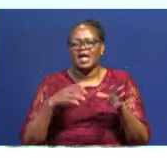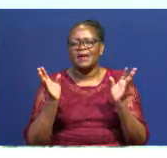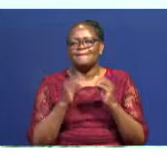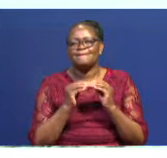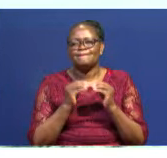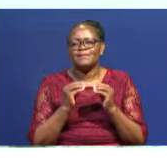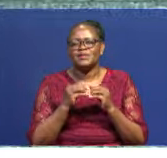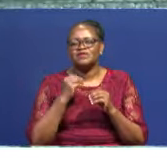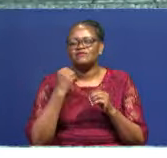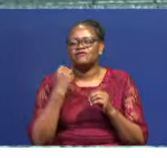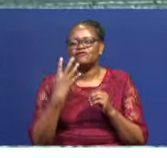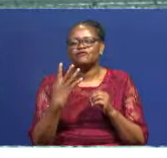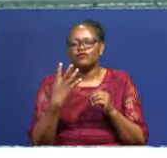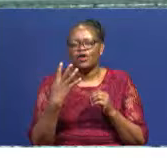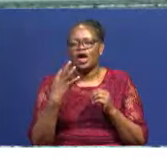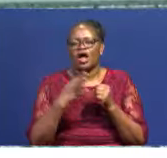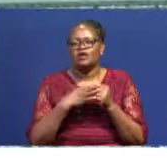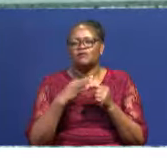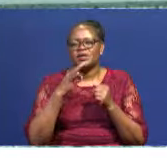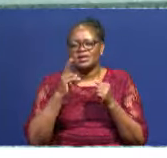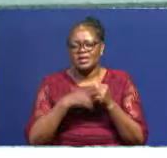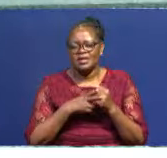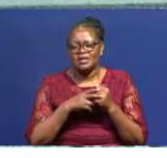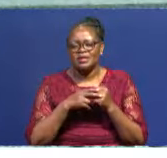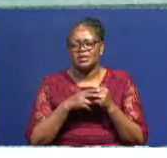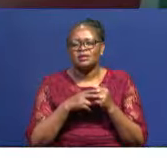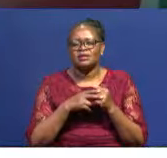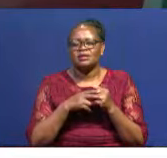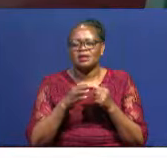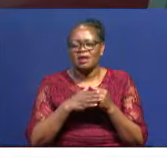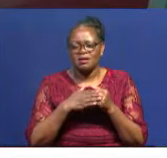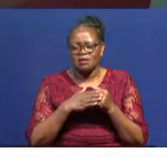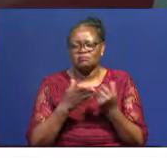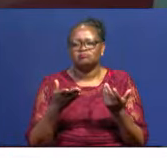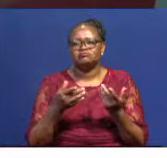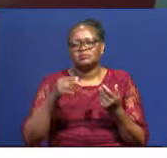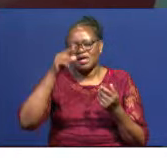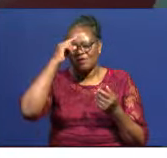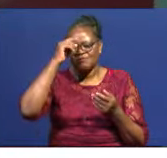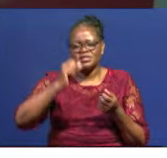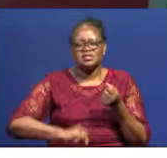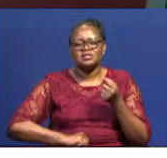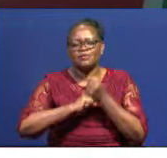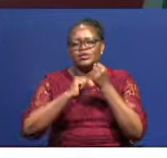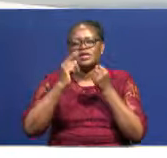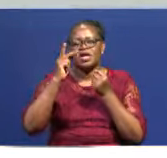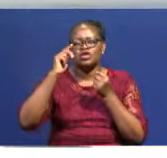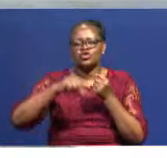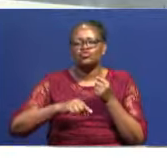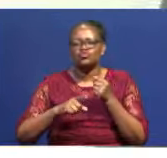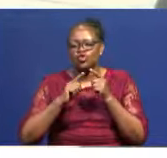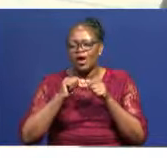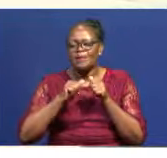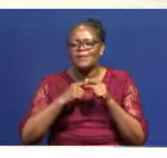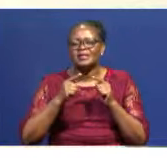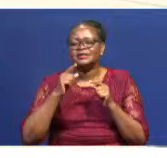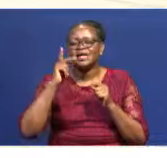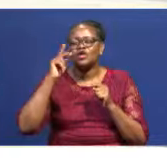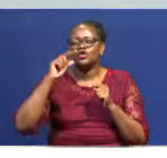wa 48 wa shirika hilo, swala la serikali kukwamua shirika la ndege la Kenya liliangaziwa, lakini shirika